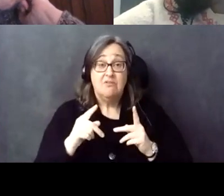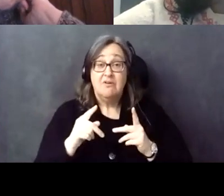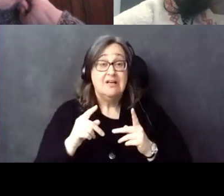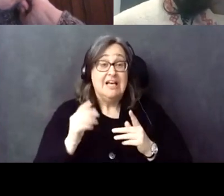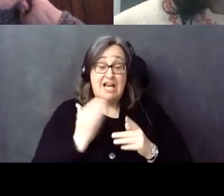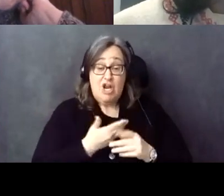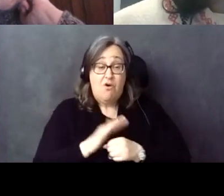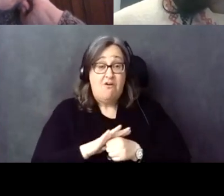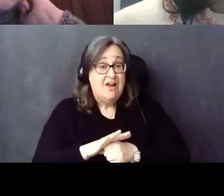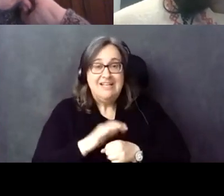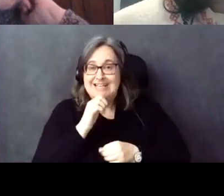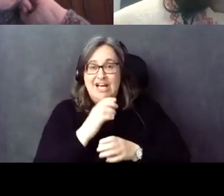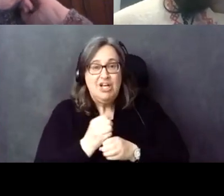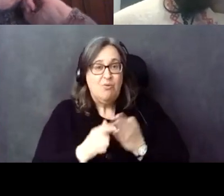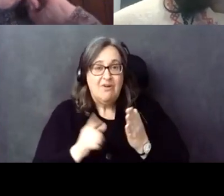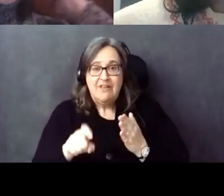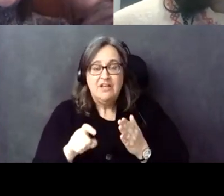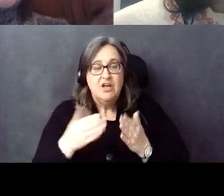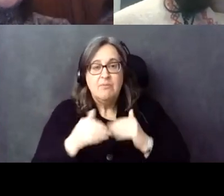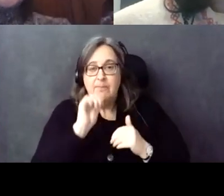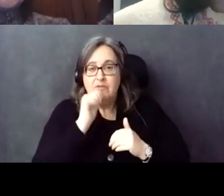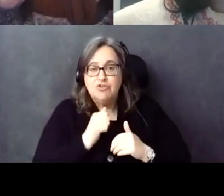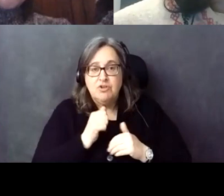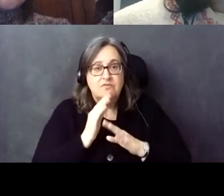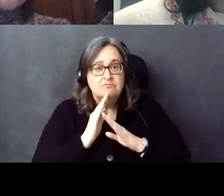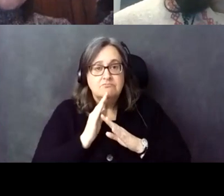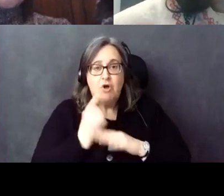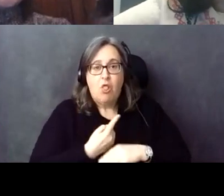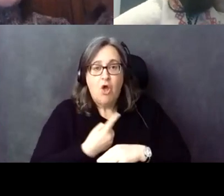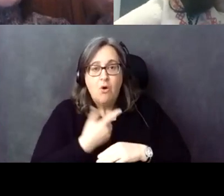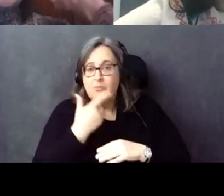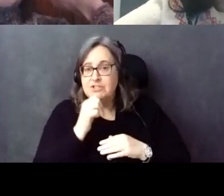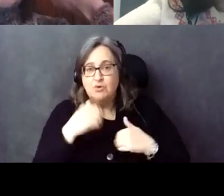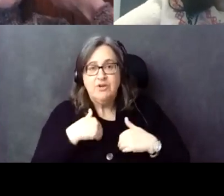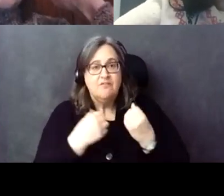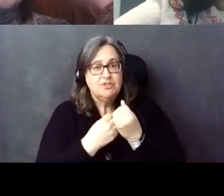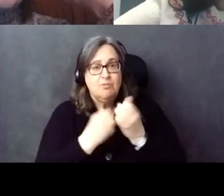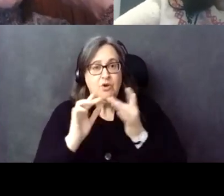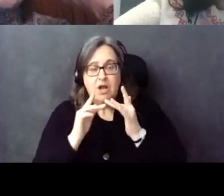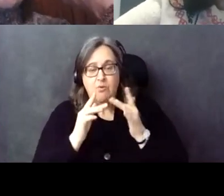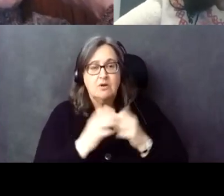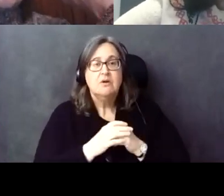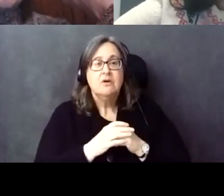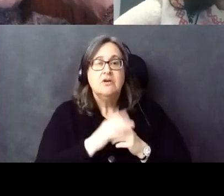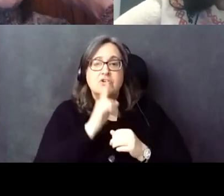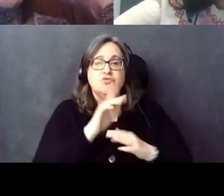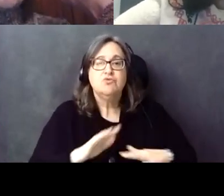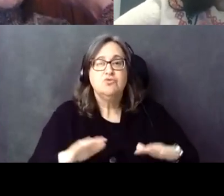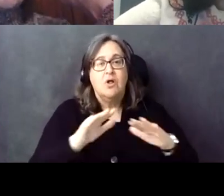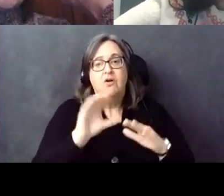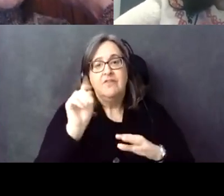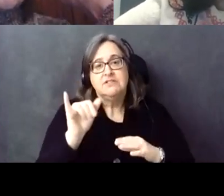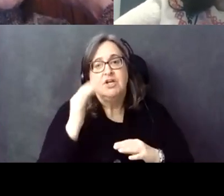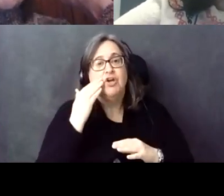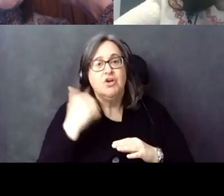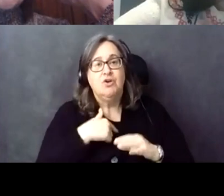They might suffer in silence because they don't have a support network to express these needs to. And this is true throughout the city, right? So I know we all could do a better job